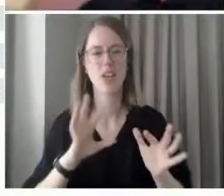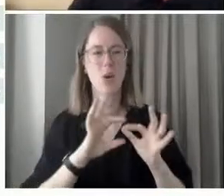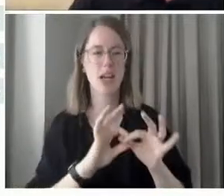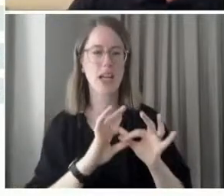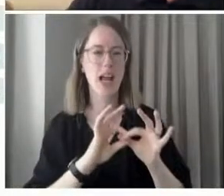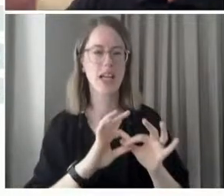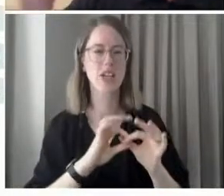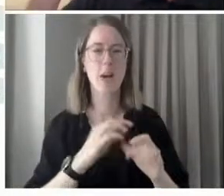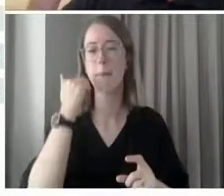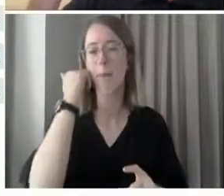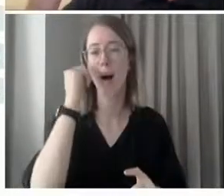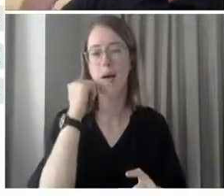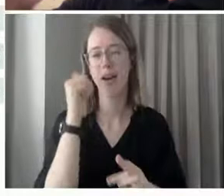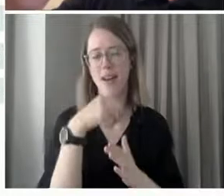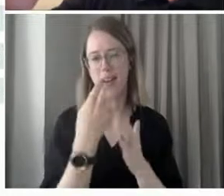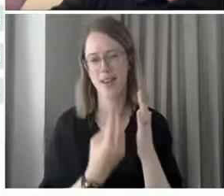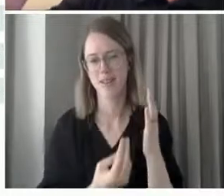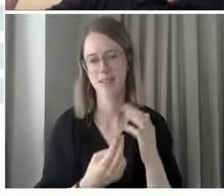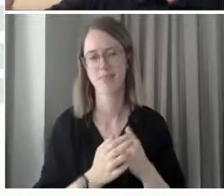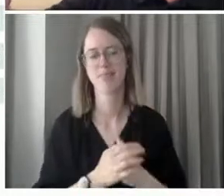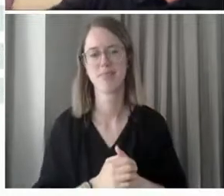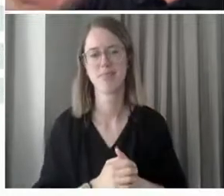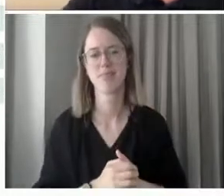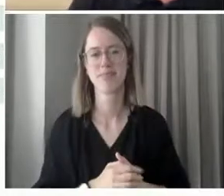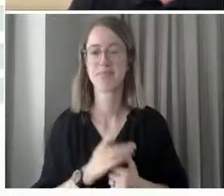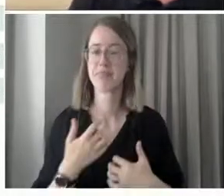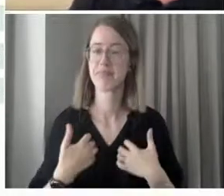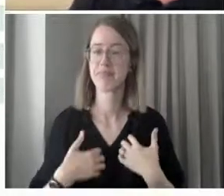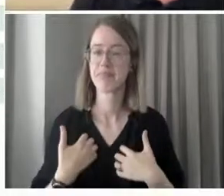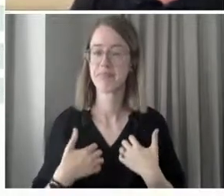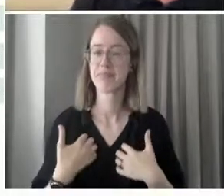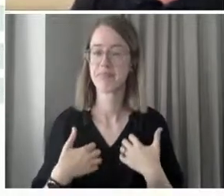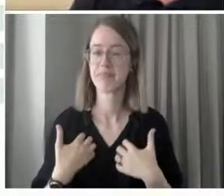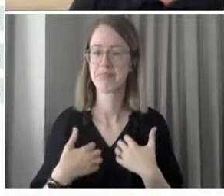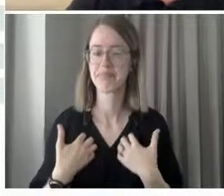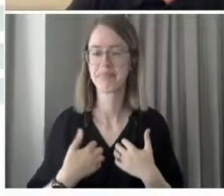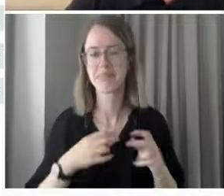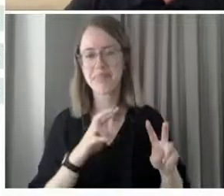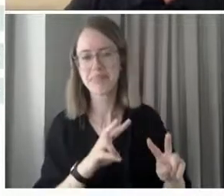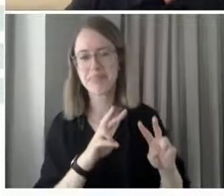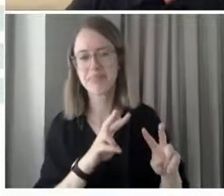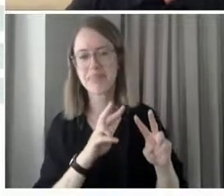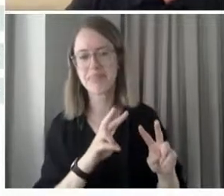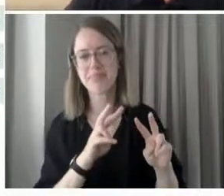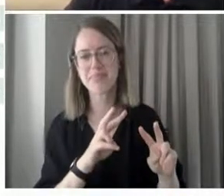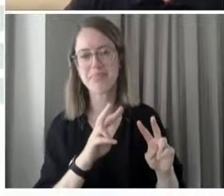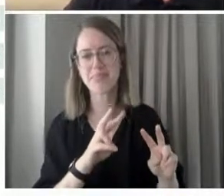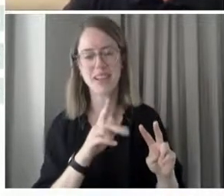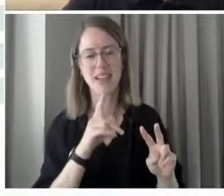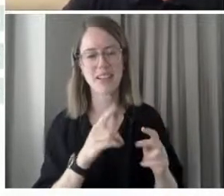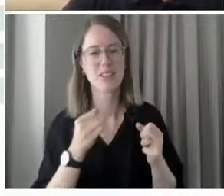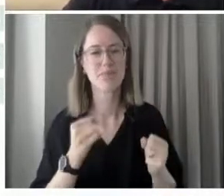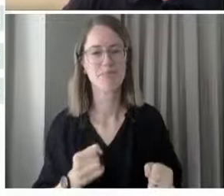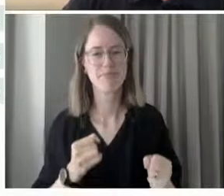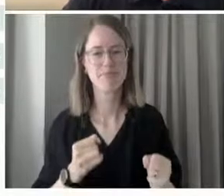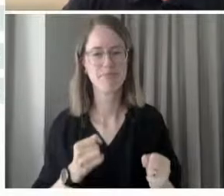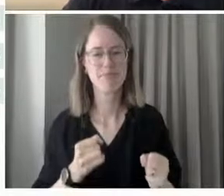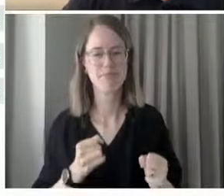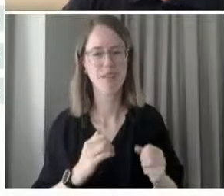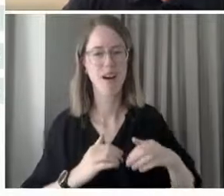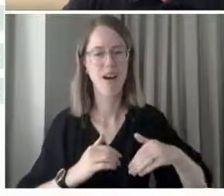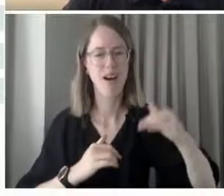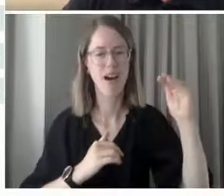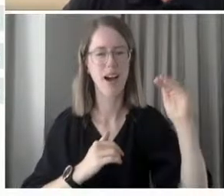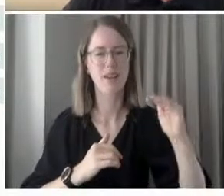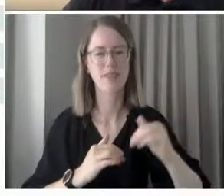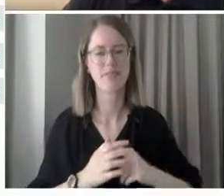Toi Māori. So this is kind of interesting to see just how avid they are, and